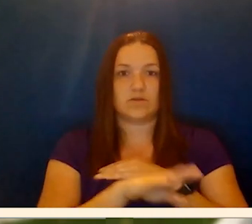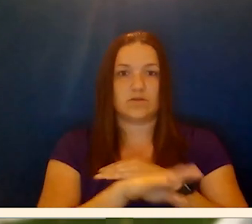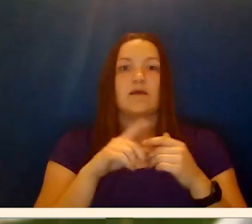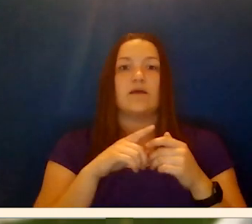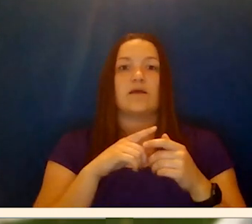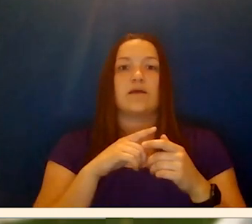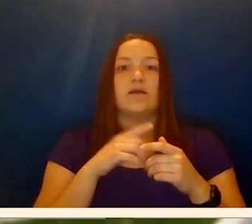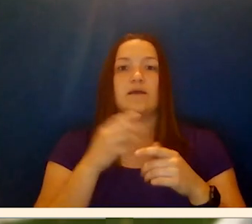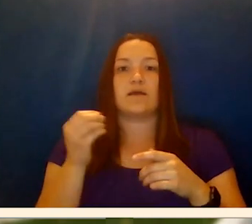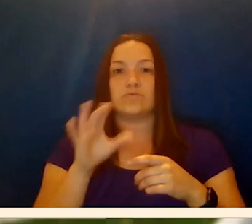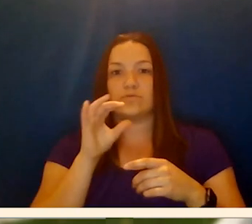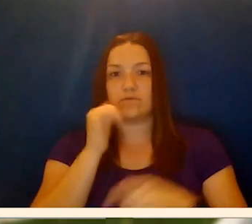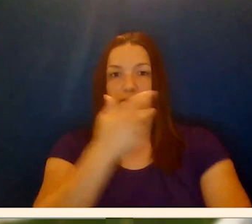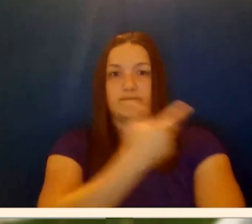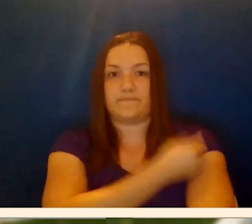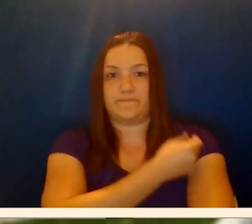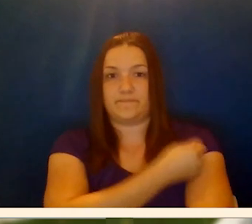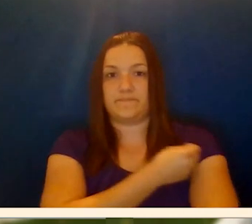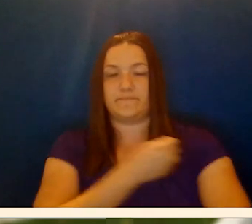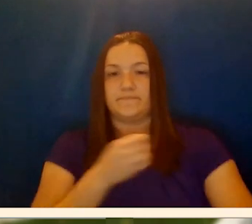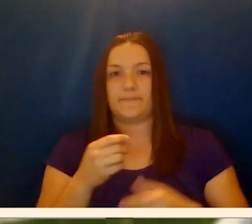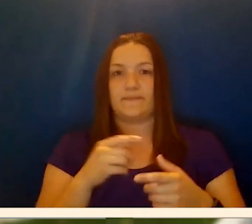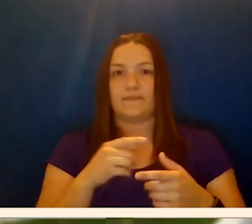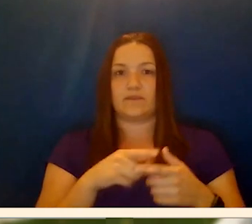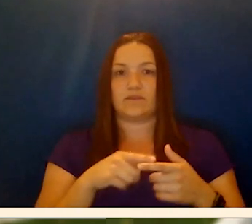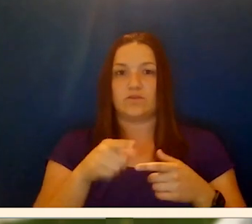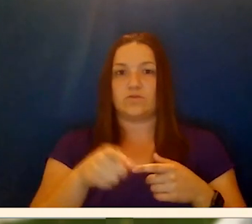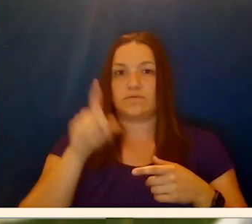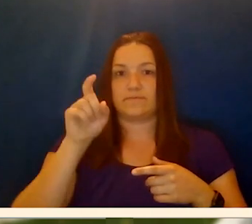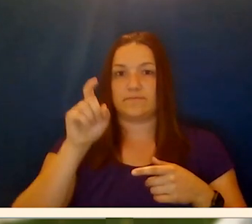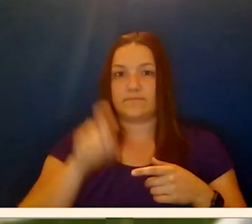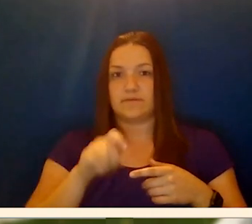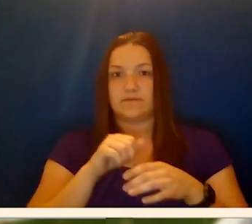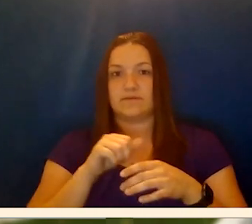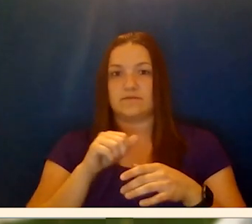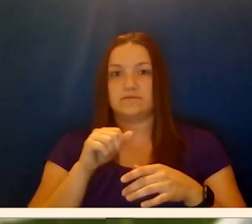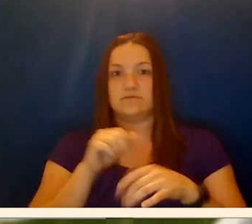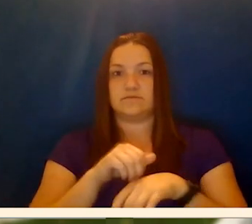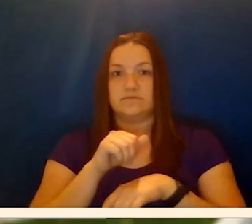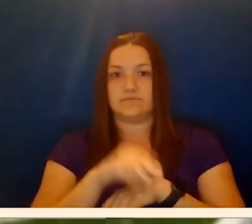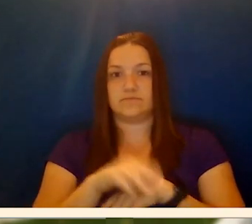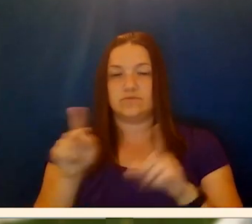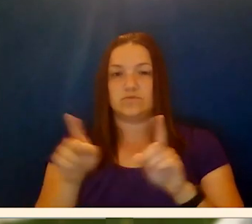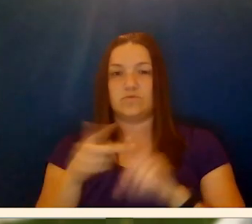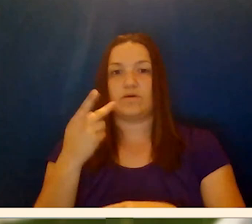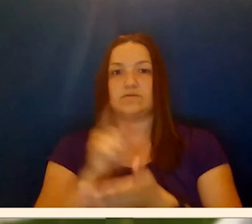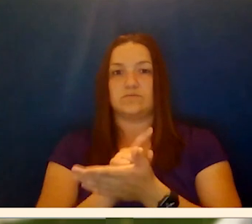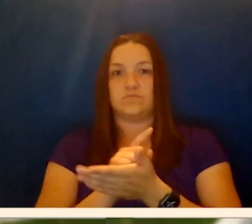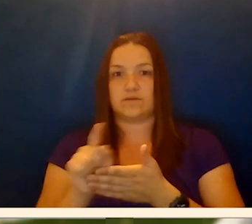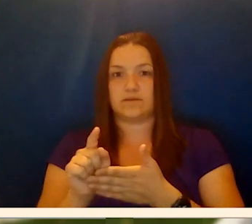then you must submit to twice a week COVID testing.